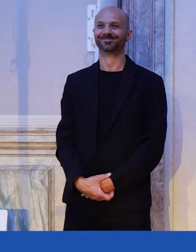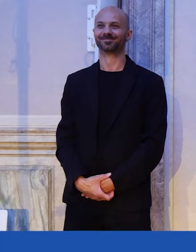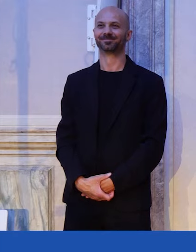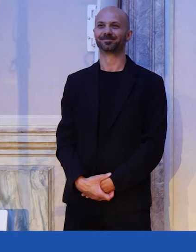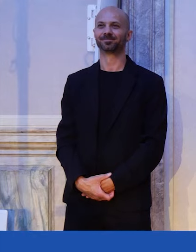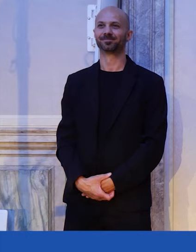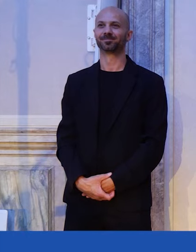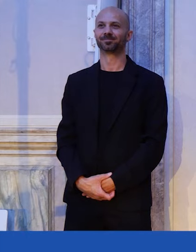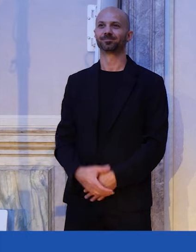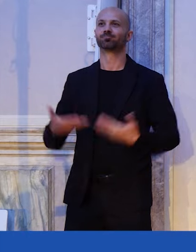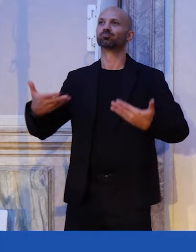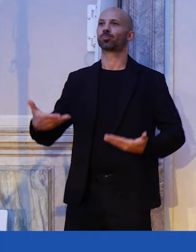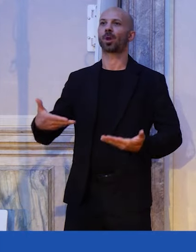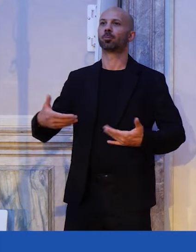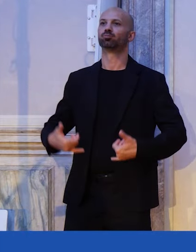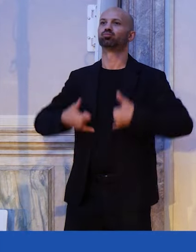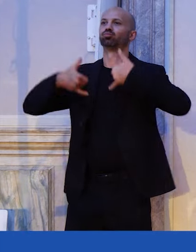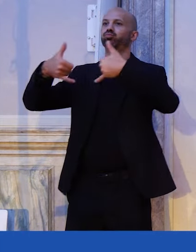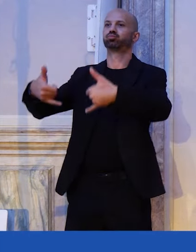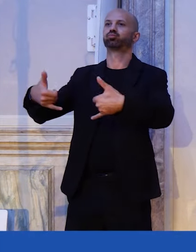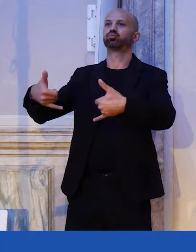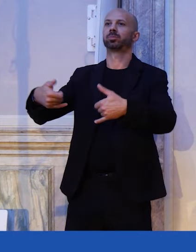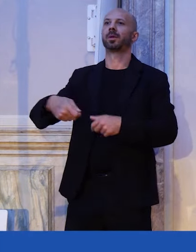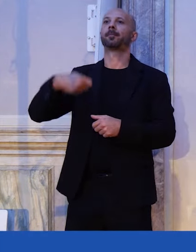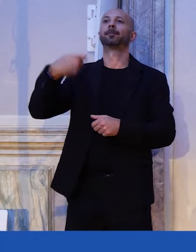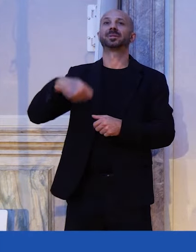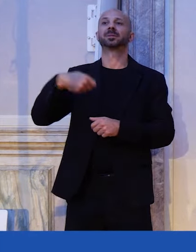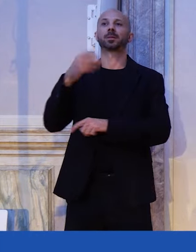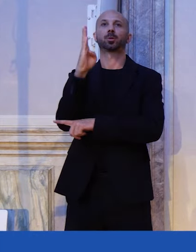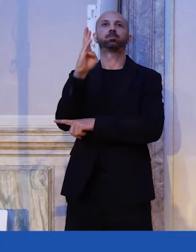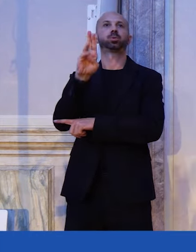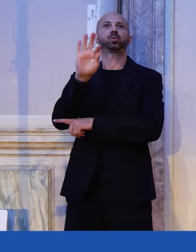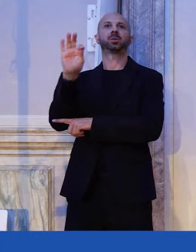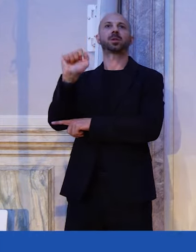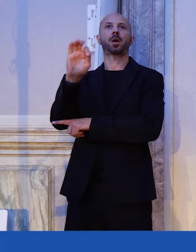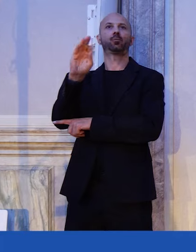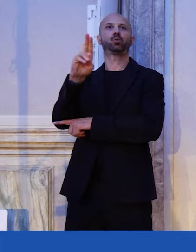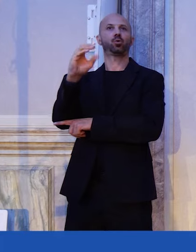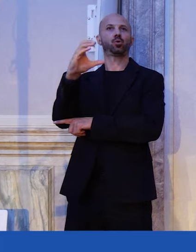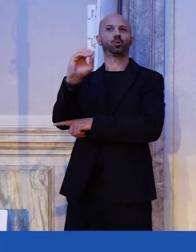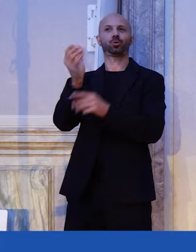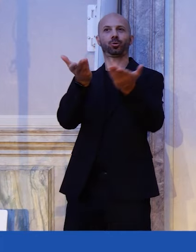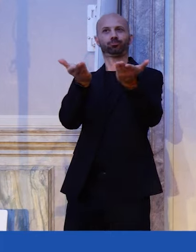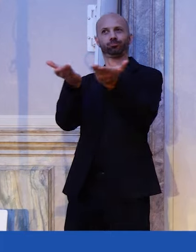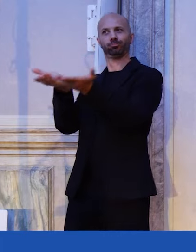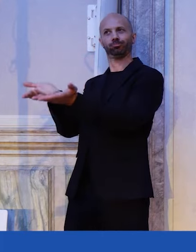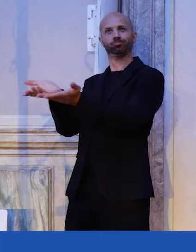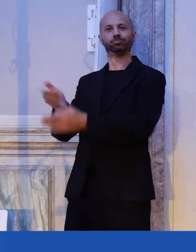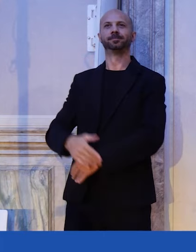the award is handed to Ensemble modern by the president of LA vangelo